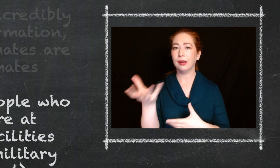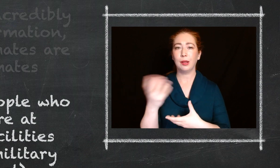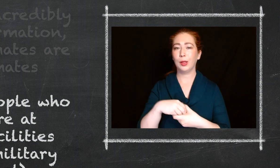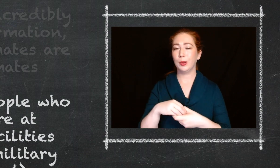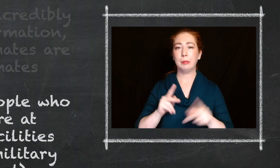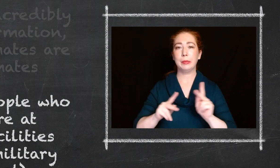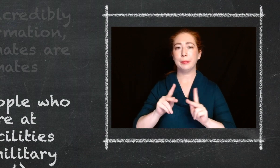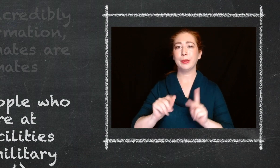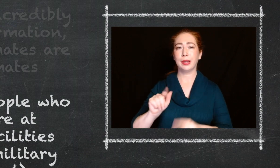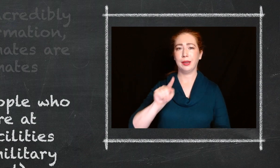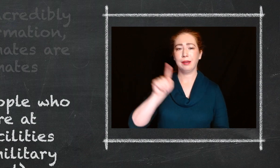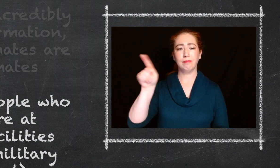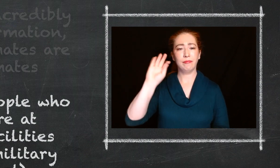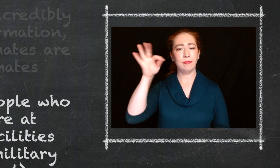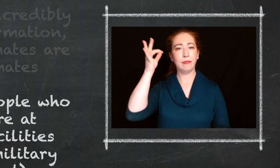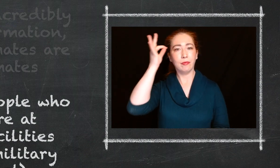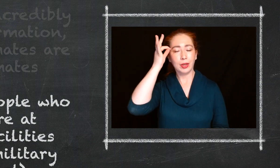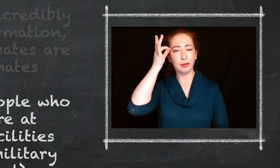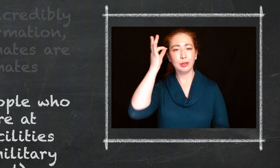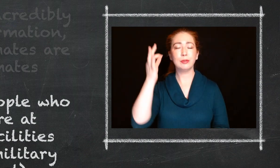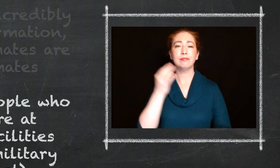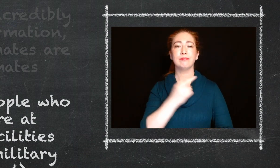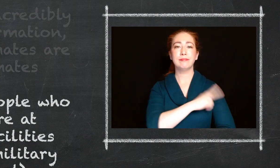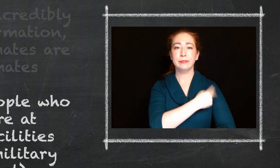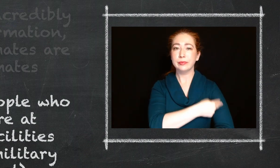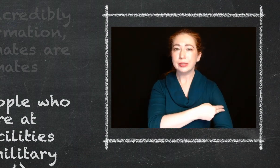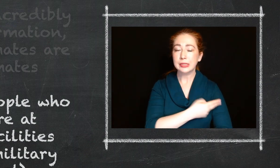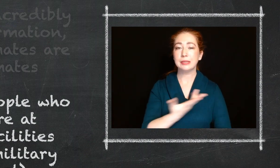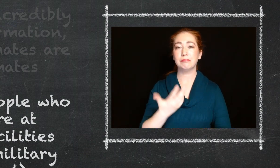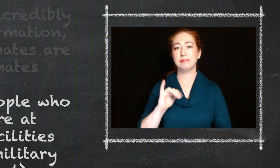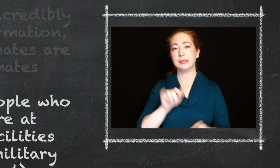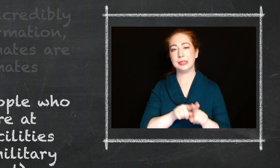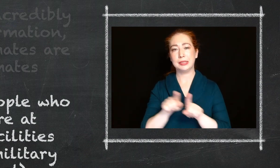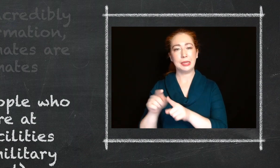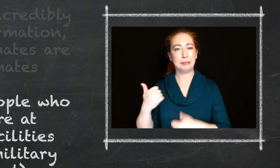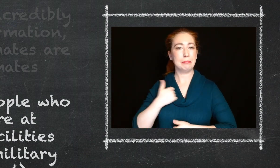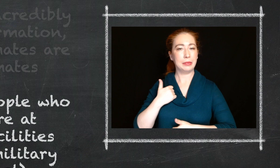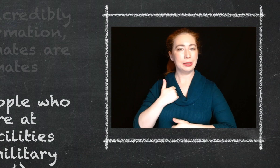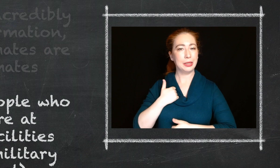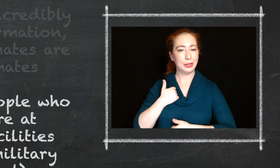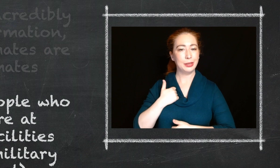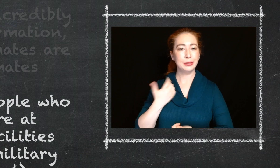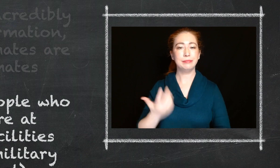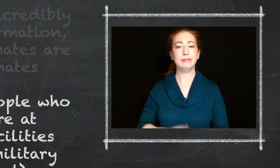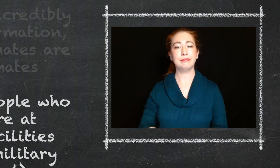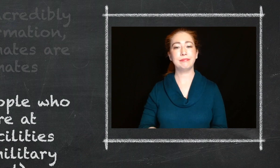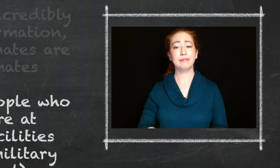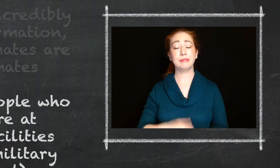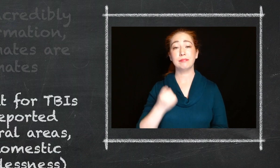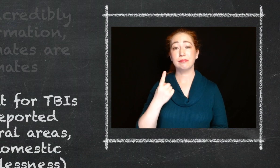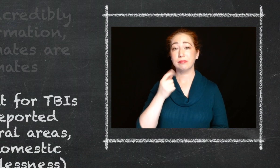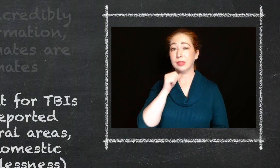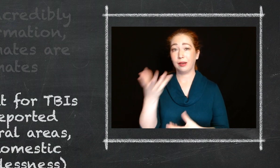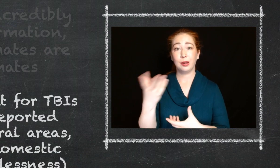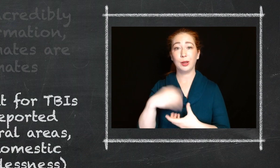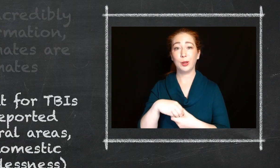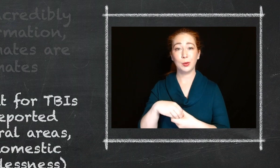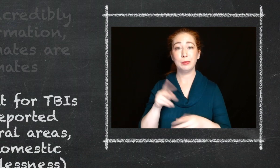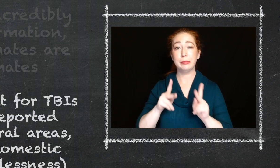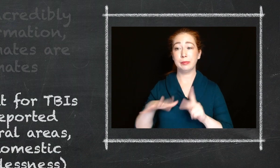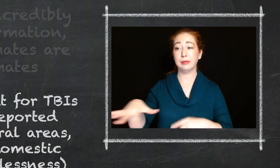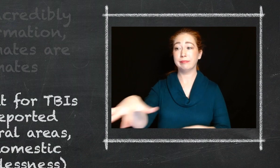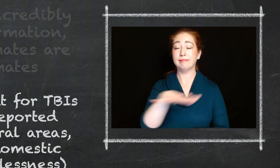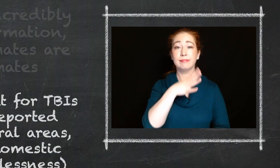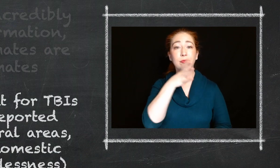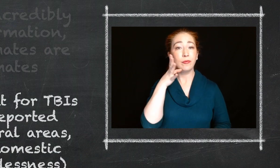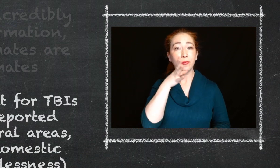people who receive care at a federal facility, such as military personnel. Also, the numbers